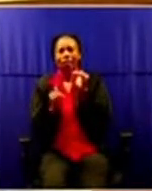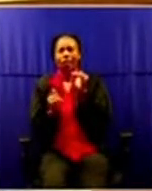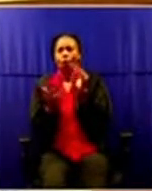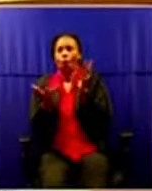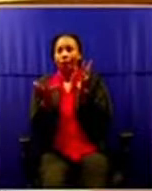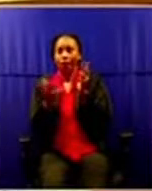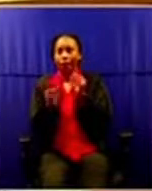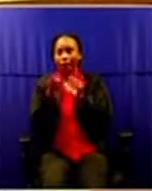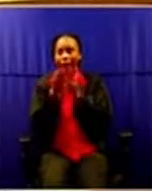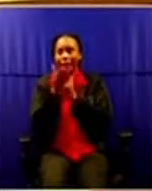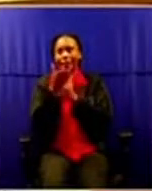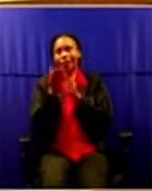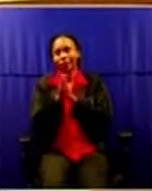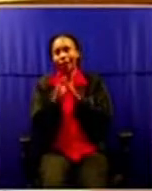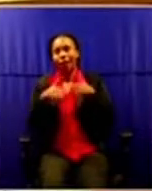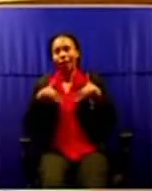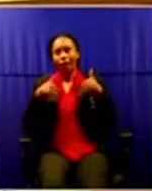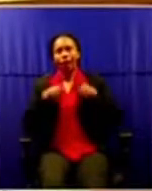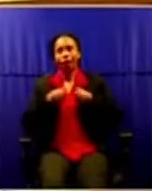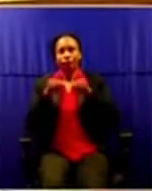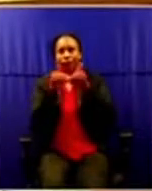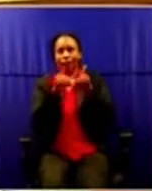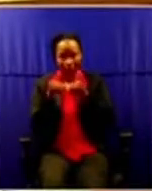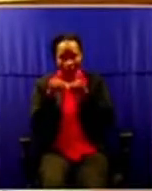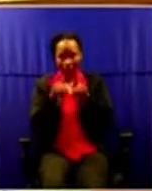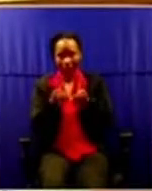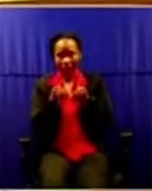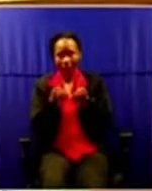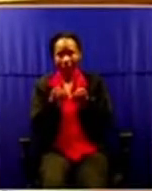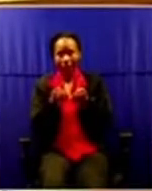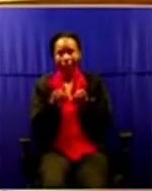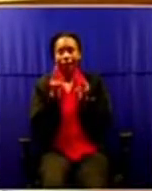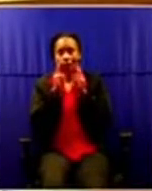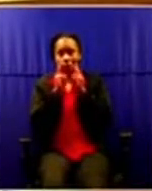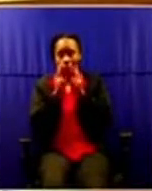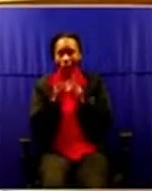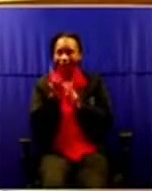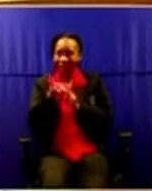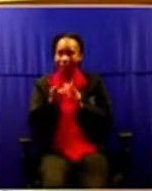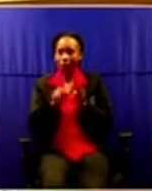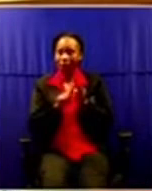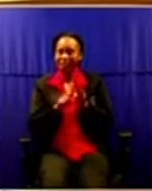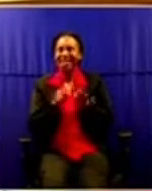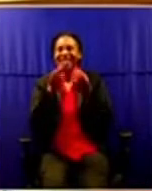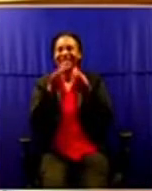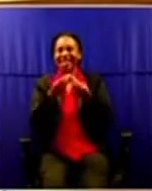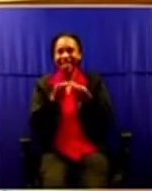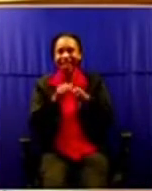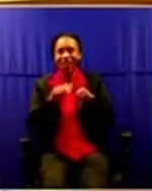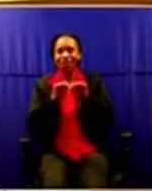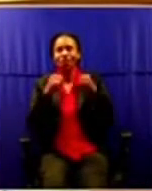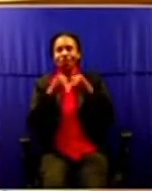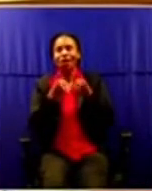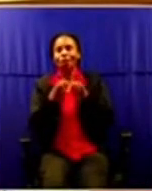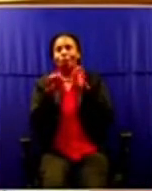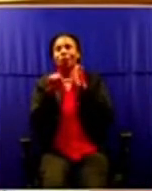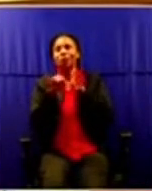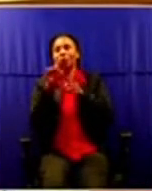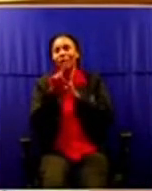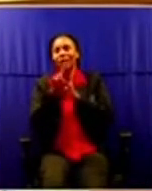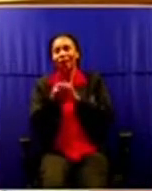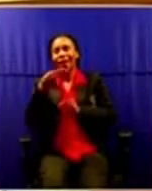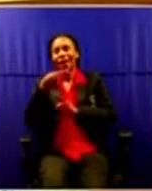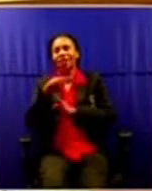and underscored the value of a national health insurance, the NHI. While